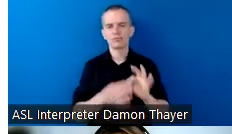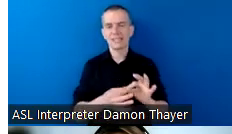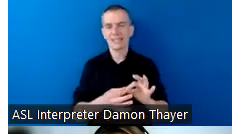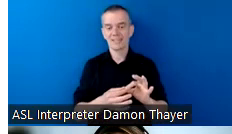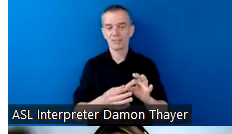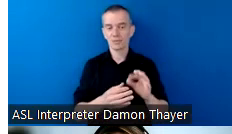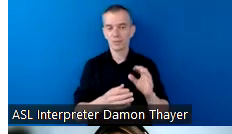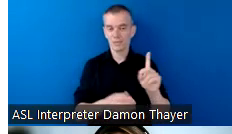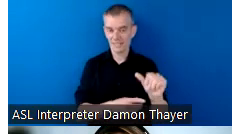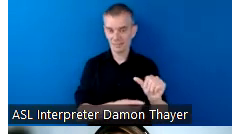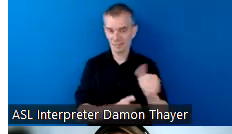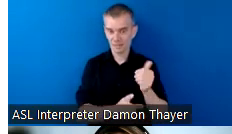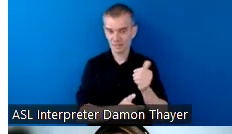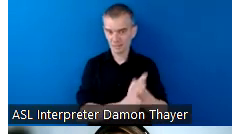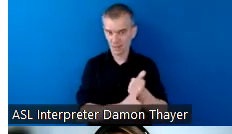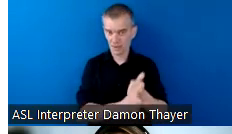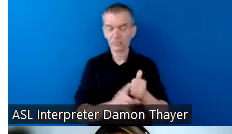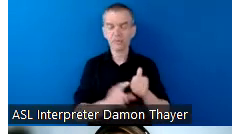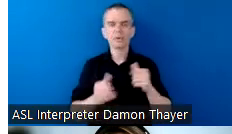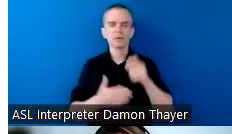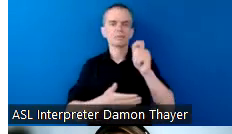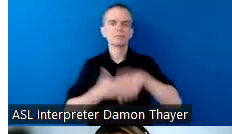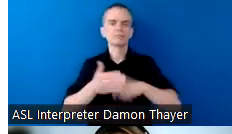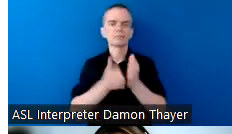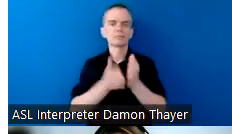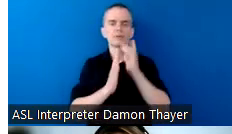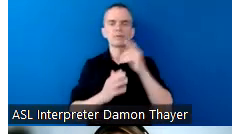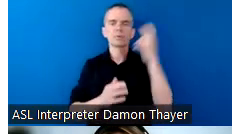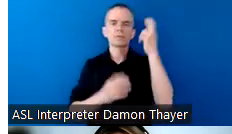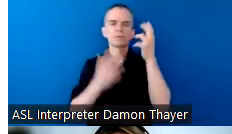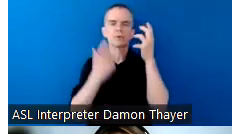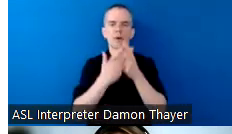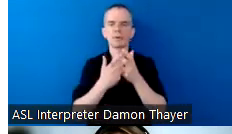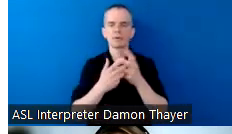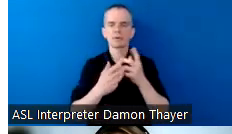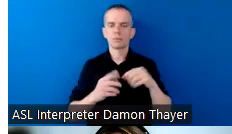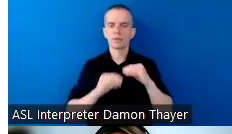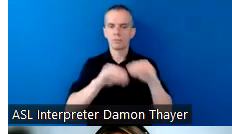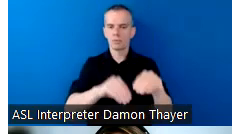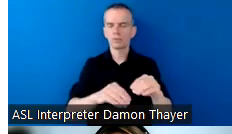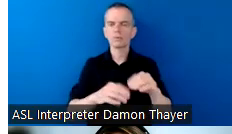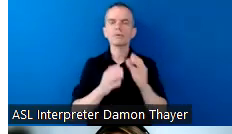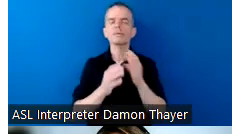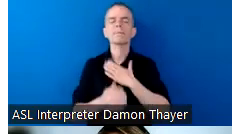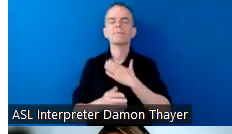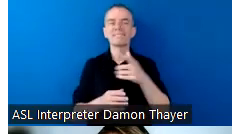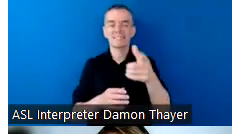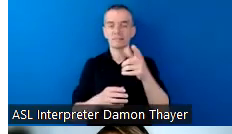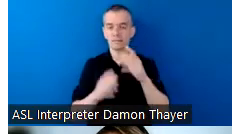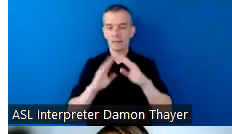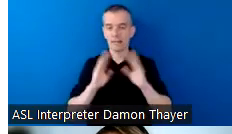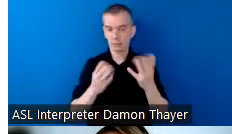disability, they could also write a reasonable accommodation request at the time of move-in, asking the housing provider to overlook those